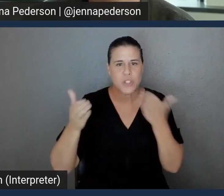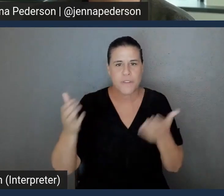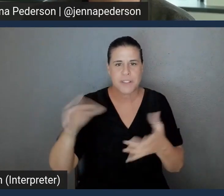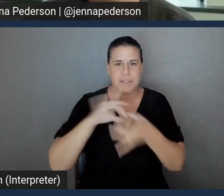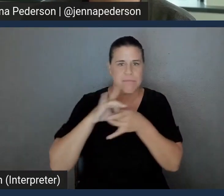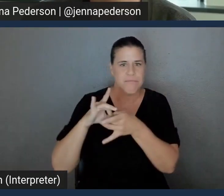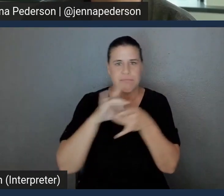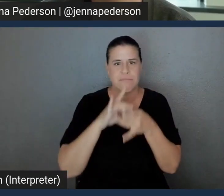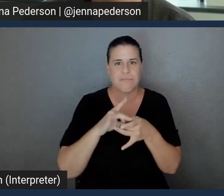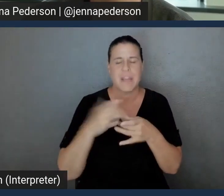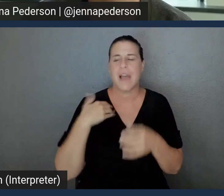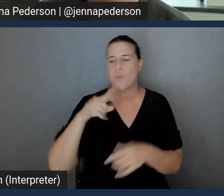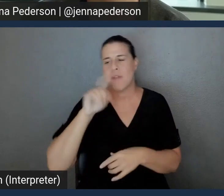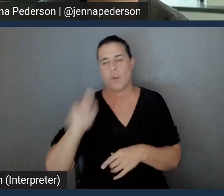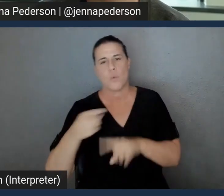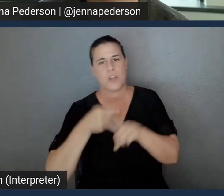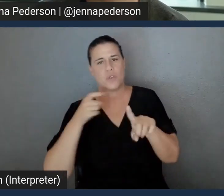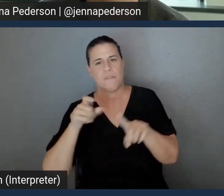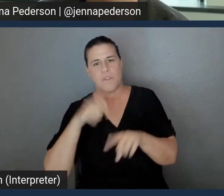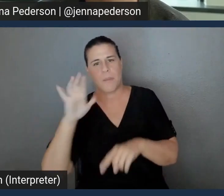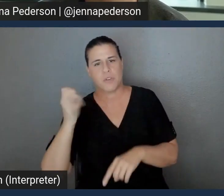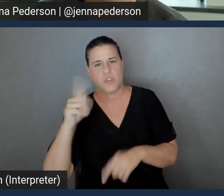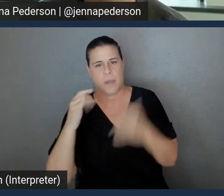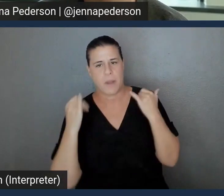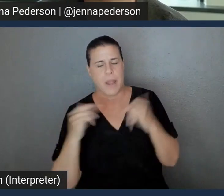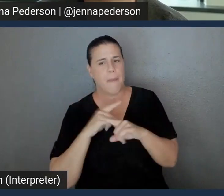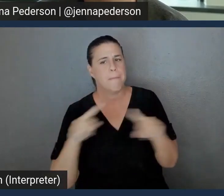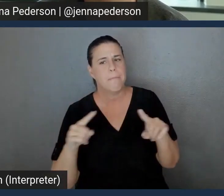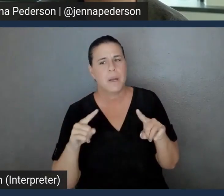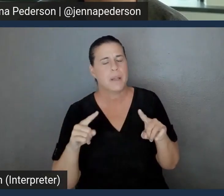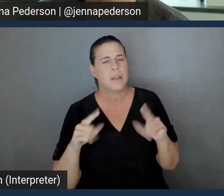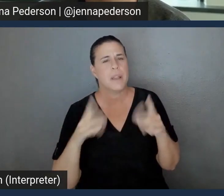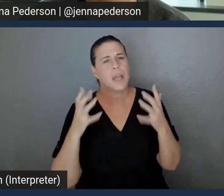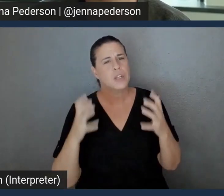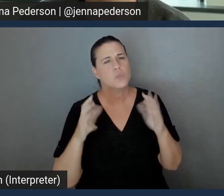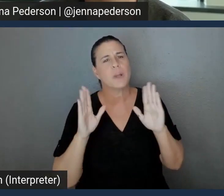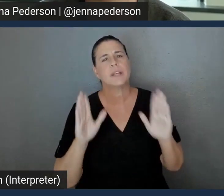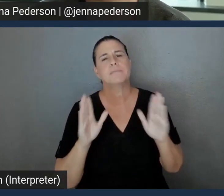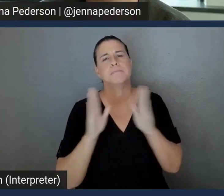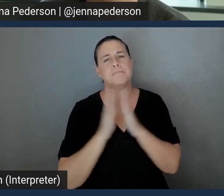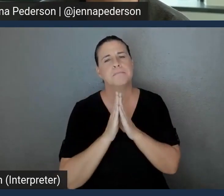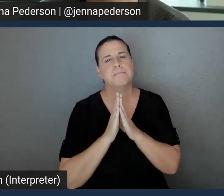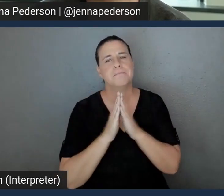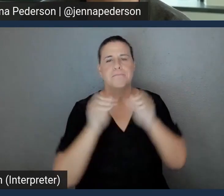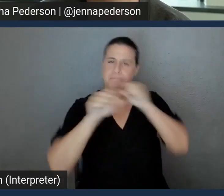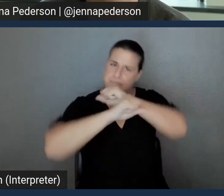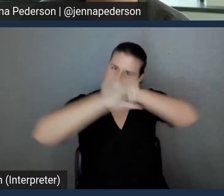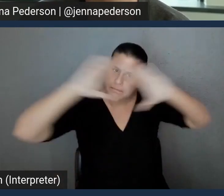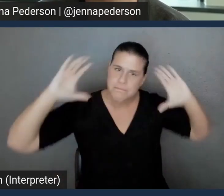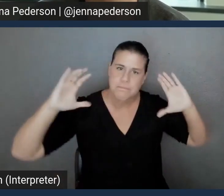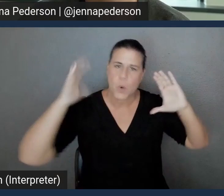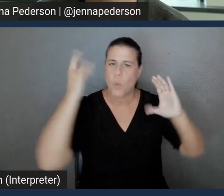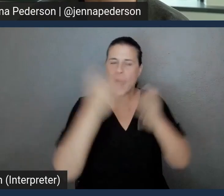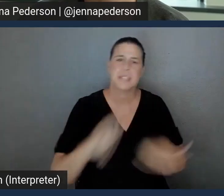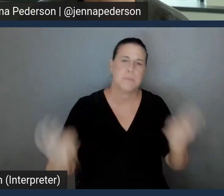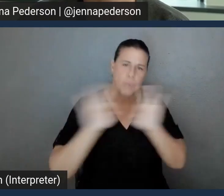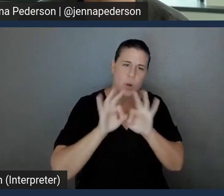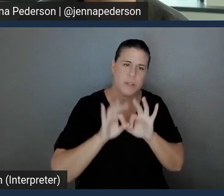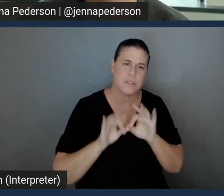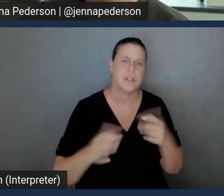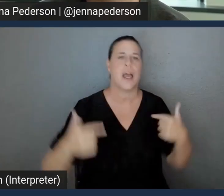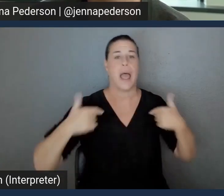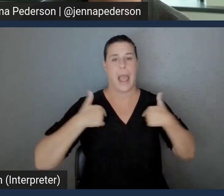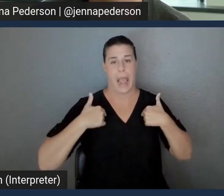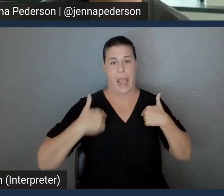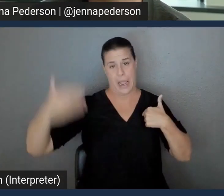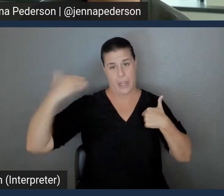I'll get to a question we have from chat right now. But I just want to paint the picture why this is important. I used to